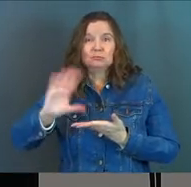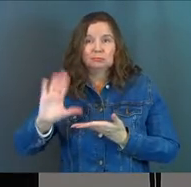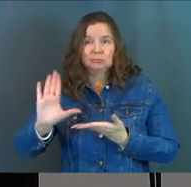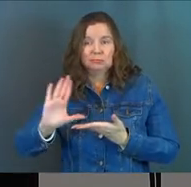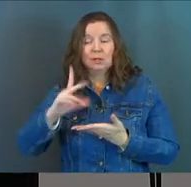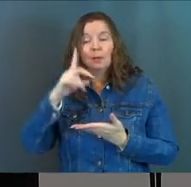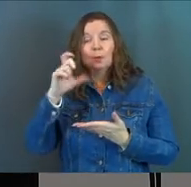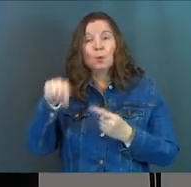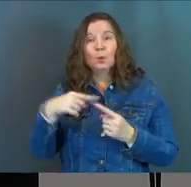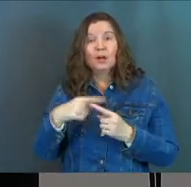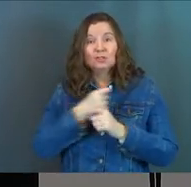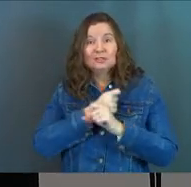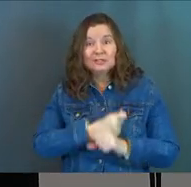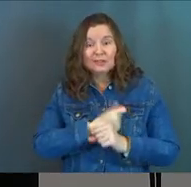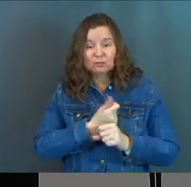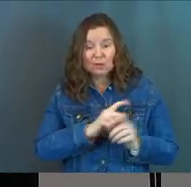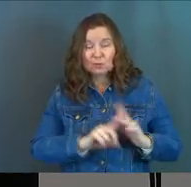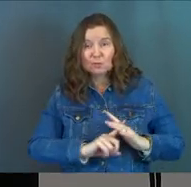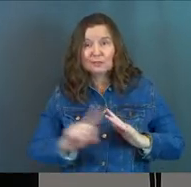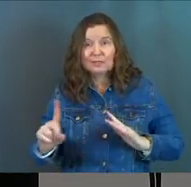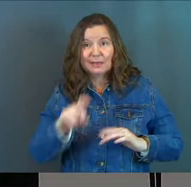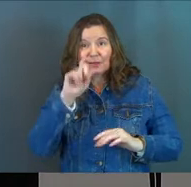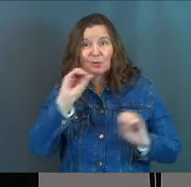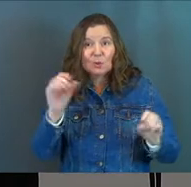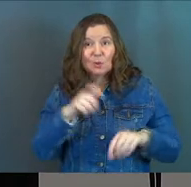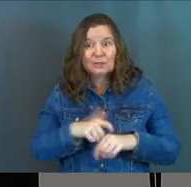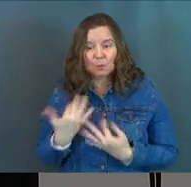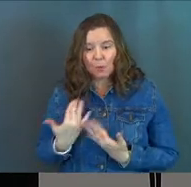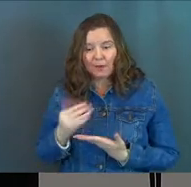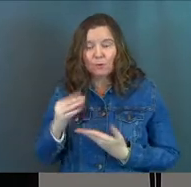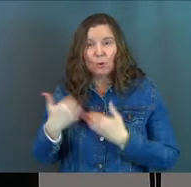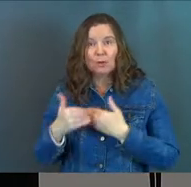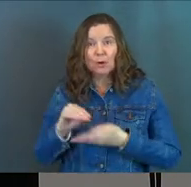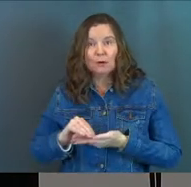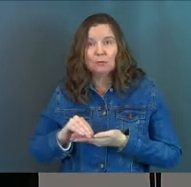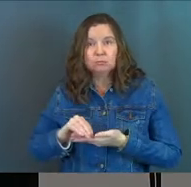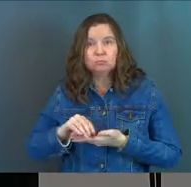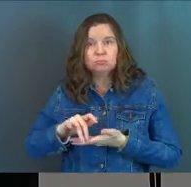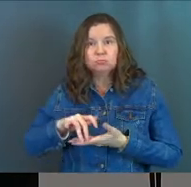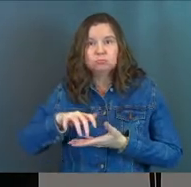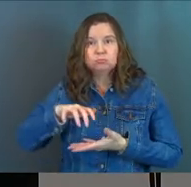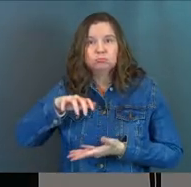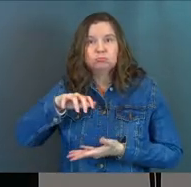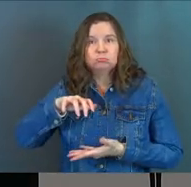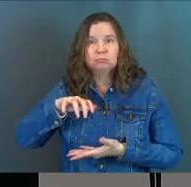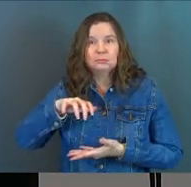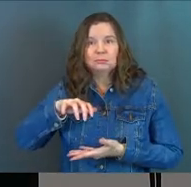you're slaves and when you're trying to escape Egypt, there's no time to wait for yeast to rise.